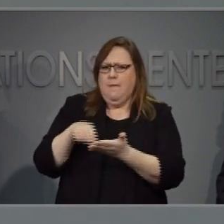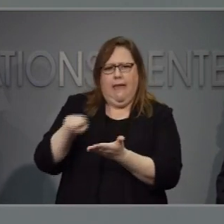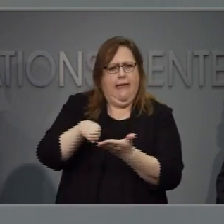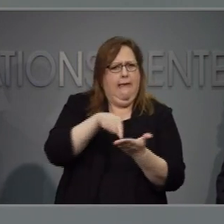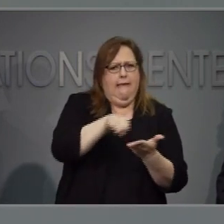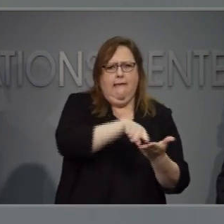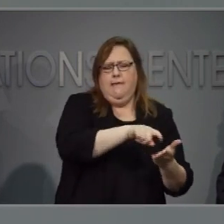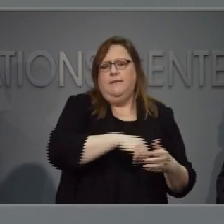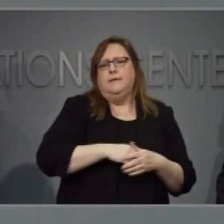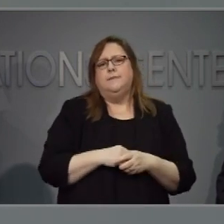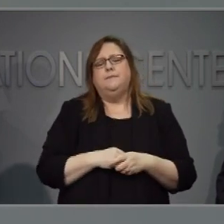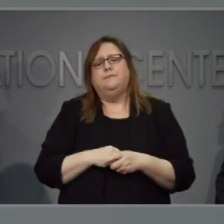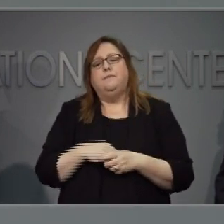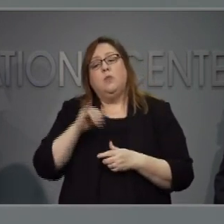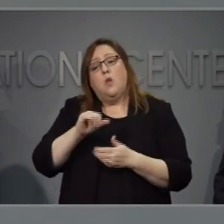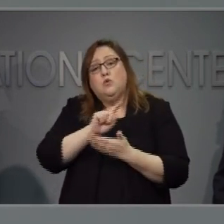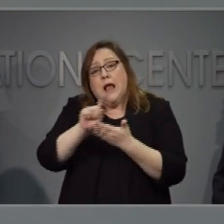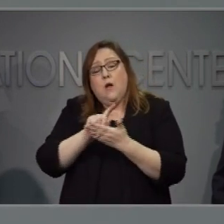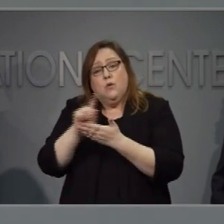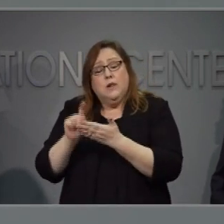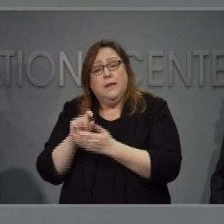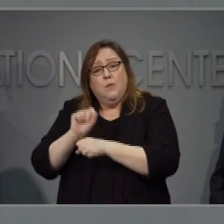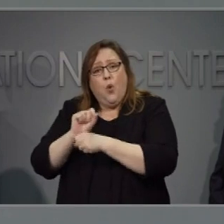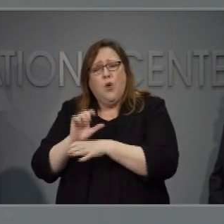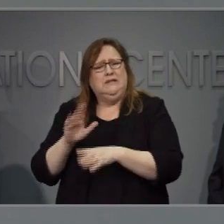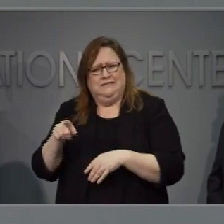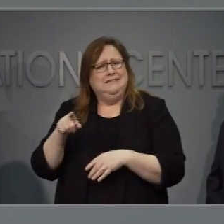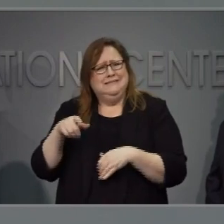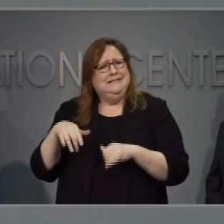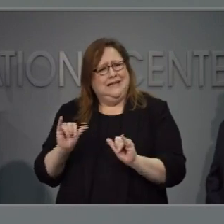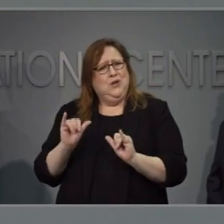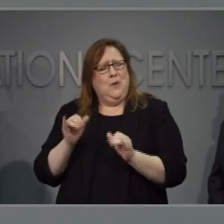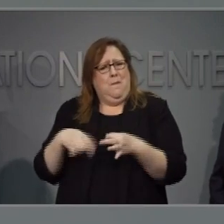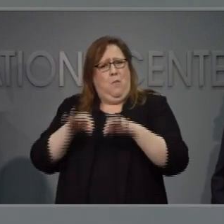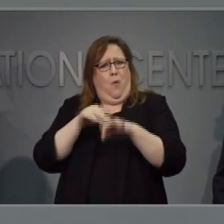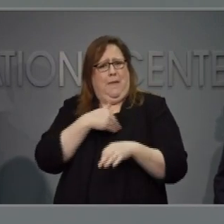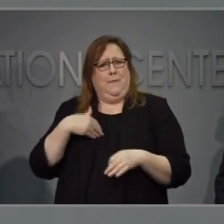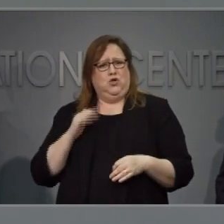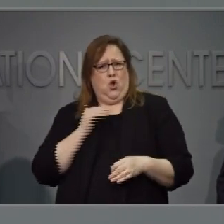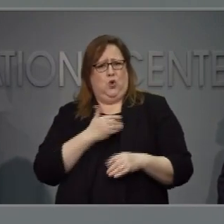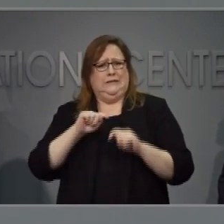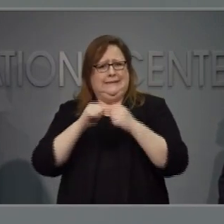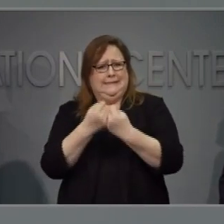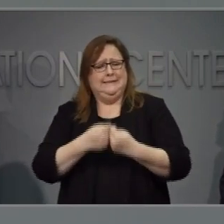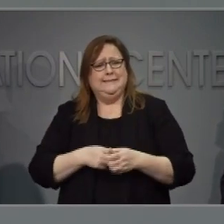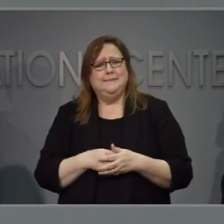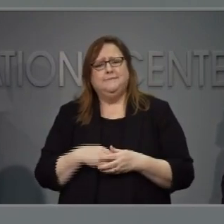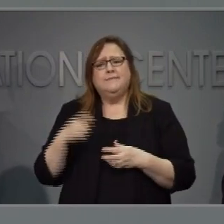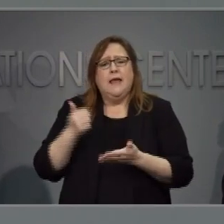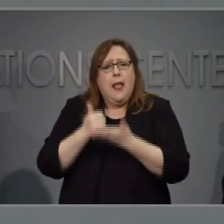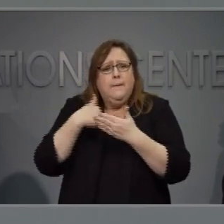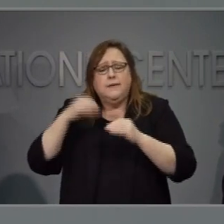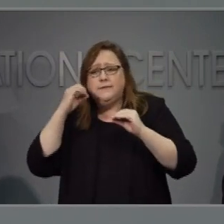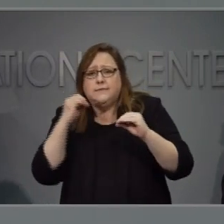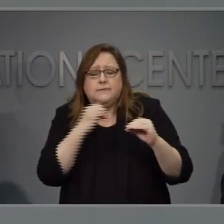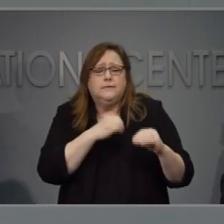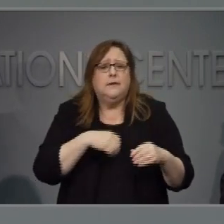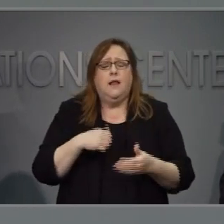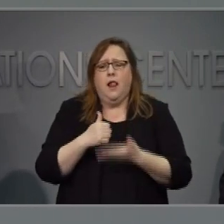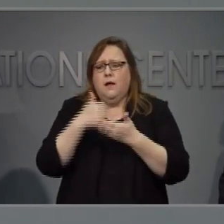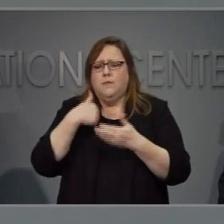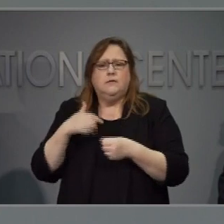Hourly employees remain important members of our team for instructional purposes and to fulfill urgent emergency